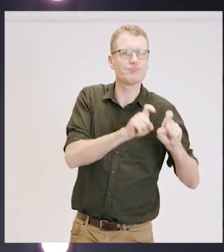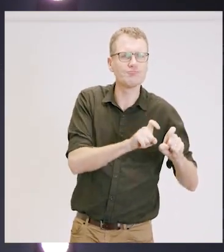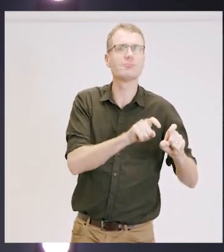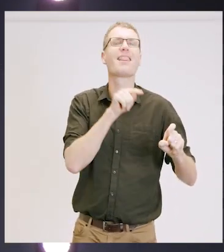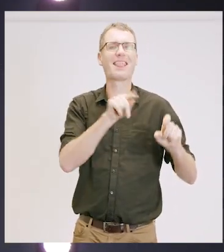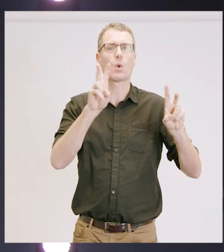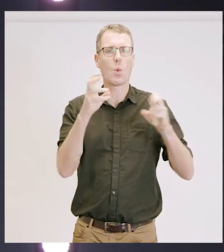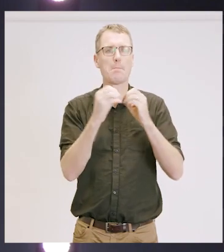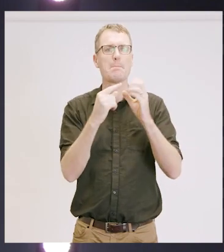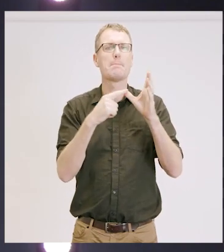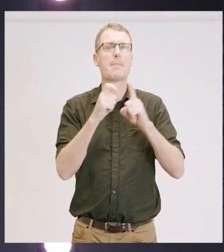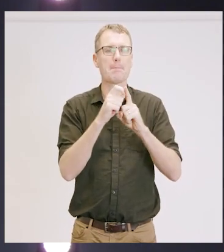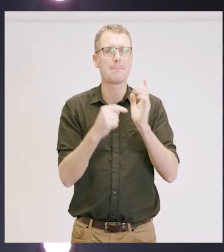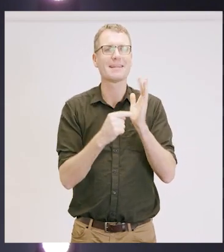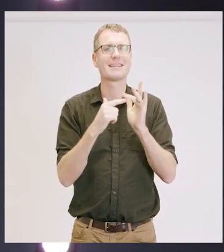drenched. That's baptizo.